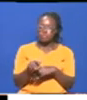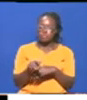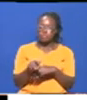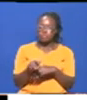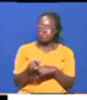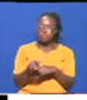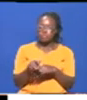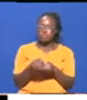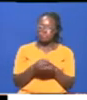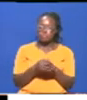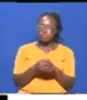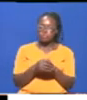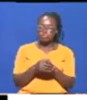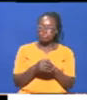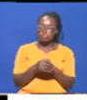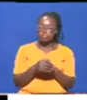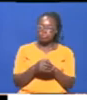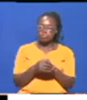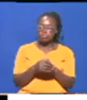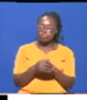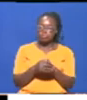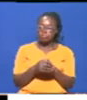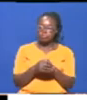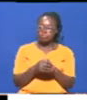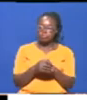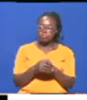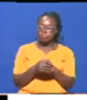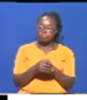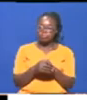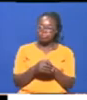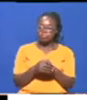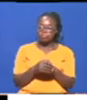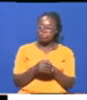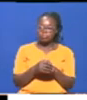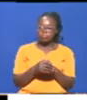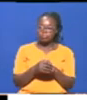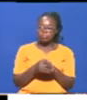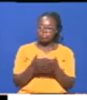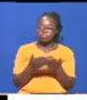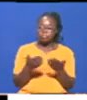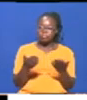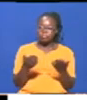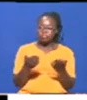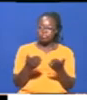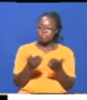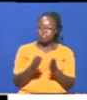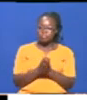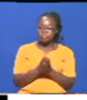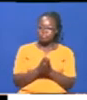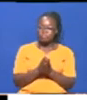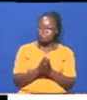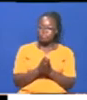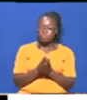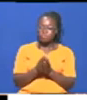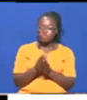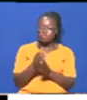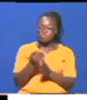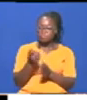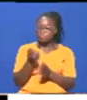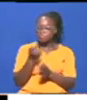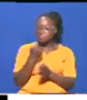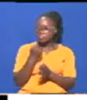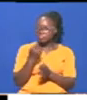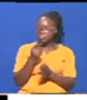general, it's called the solid doses form in capsule and tablet form, but soon